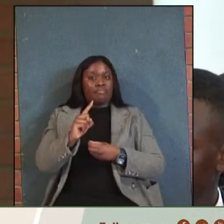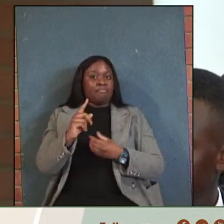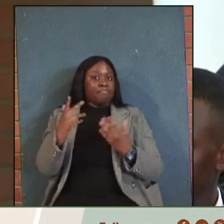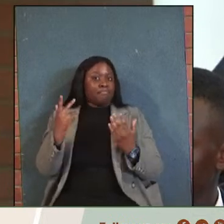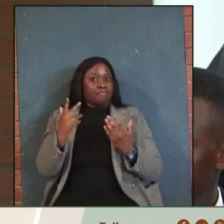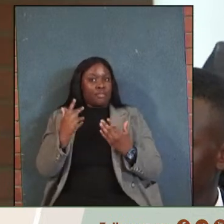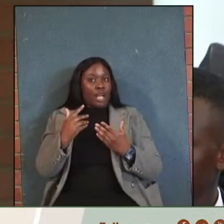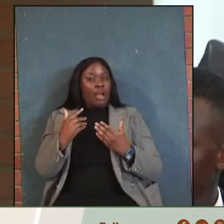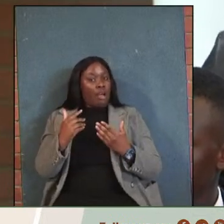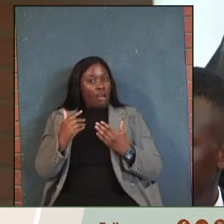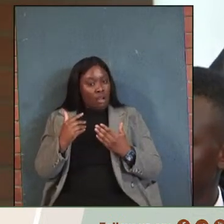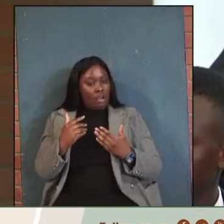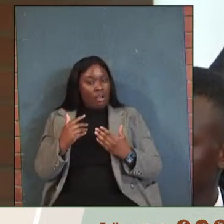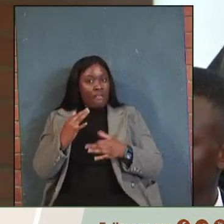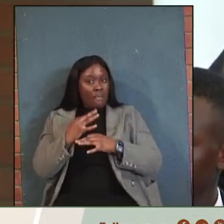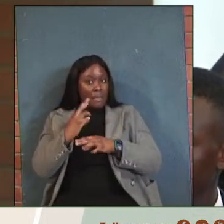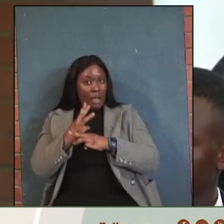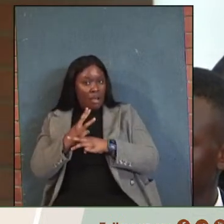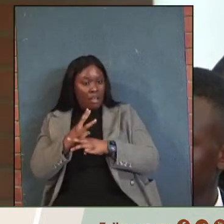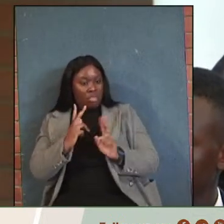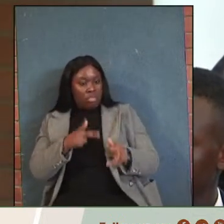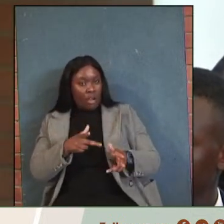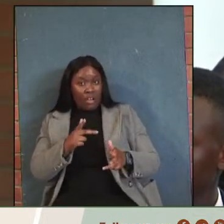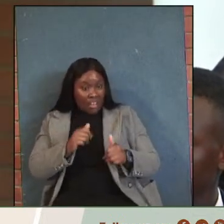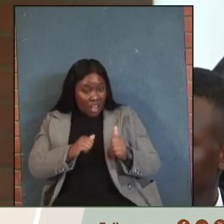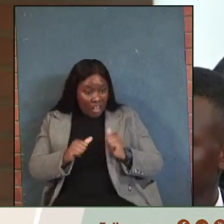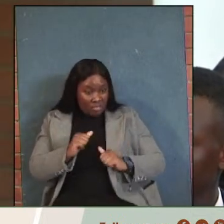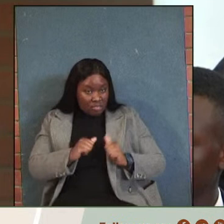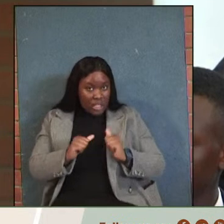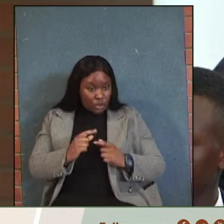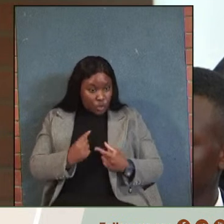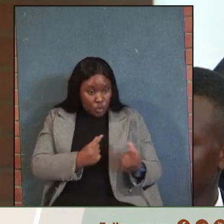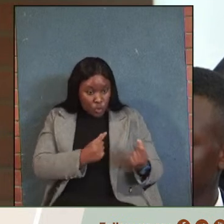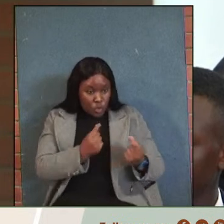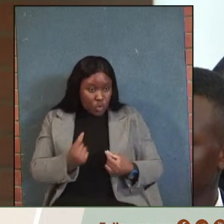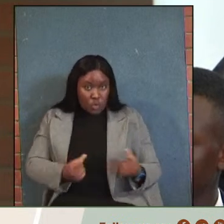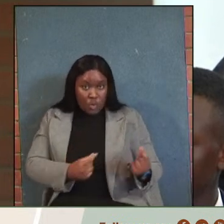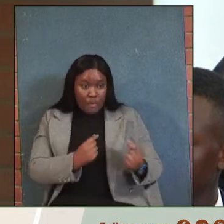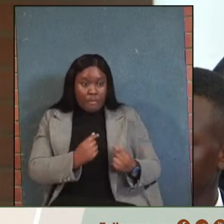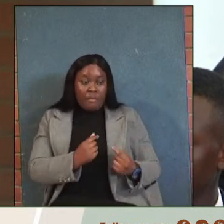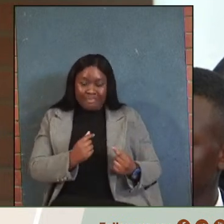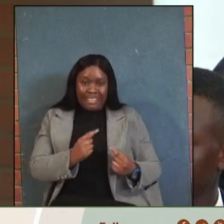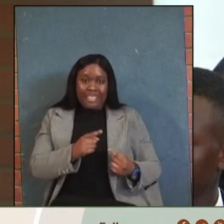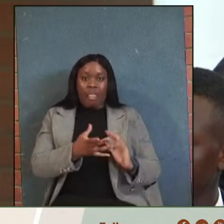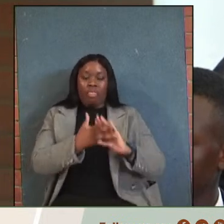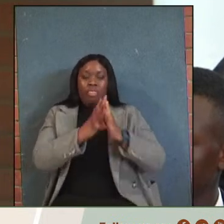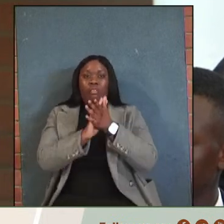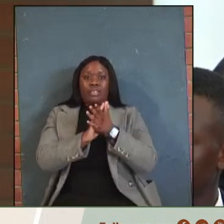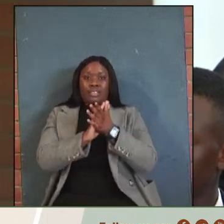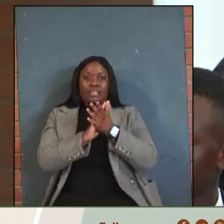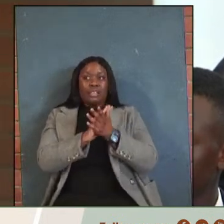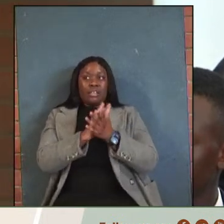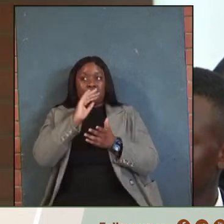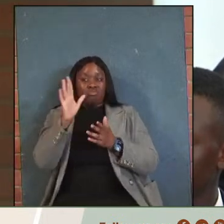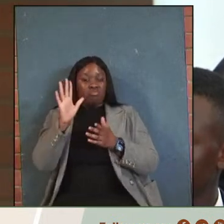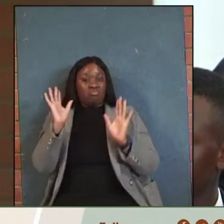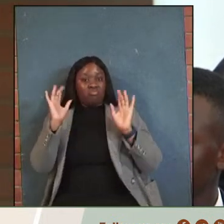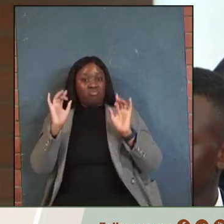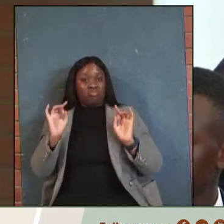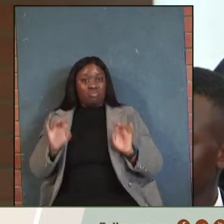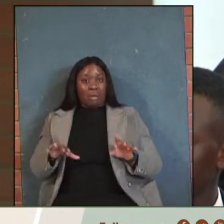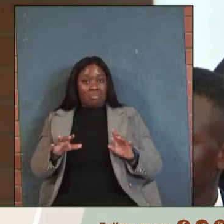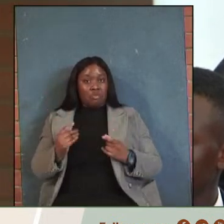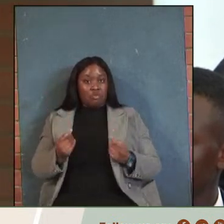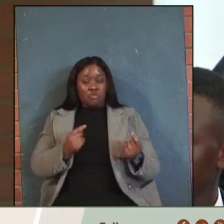to act by a parent or caregiver that results in actual or potential harm to a child and can occur in a